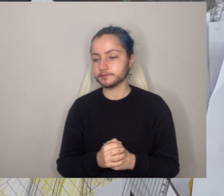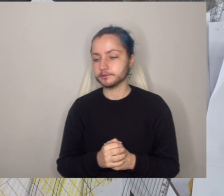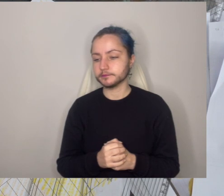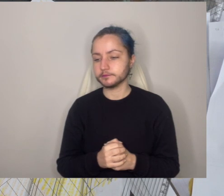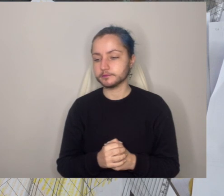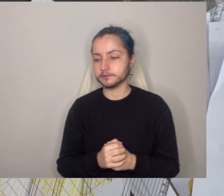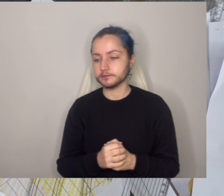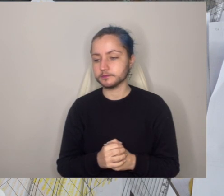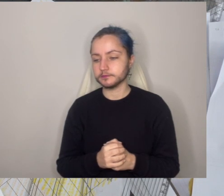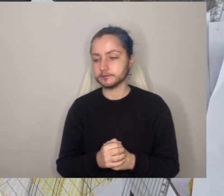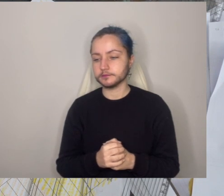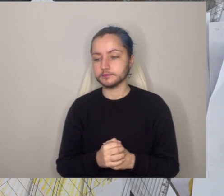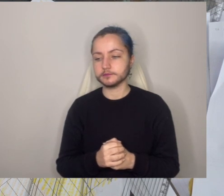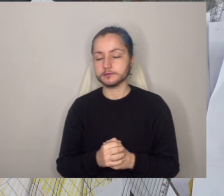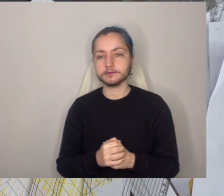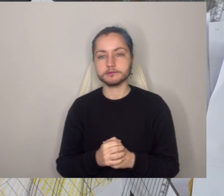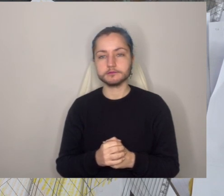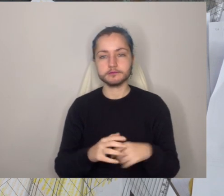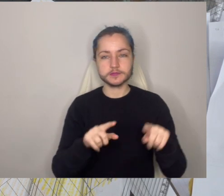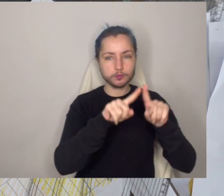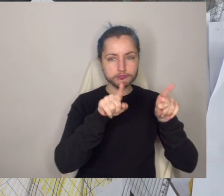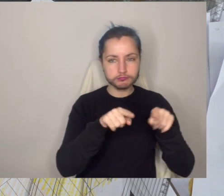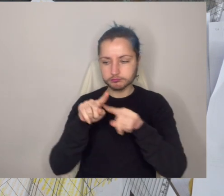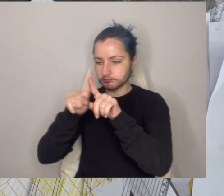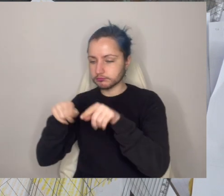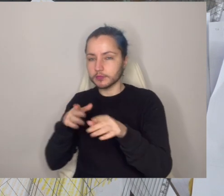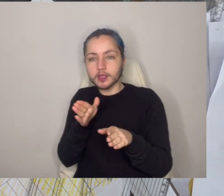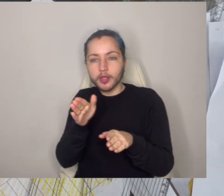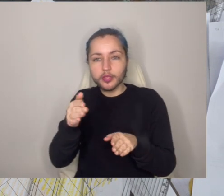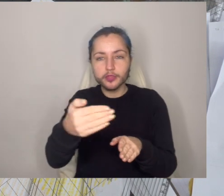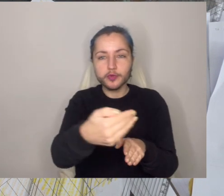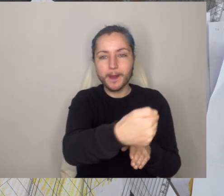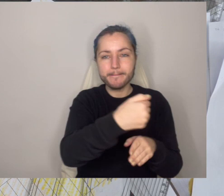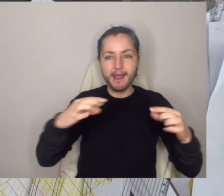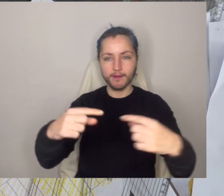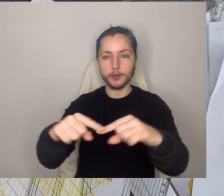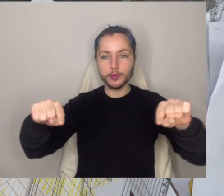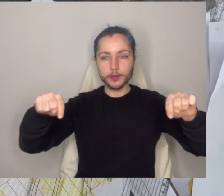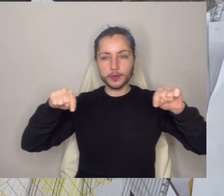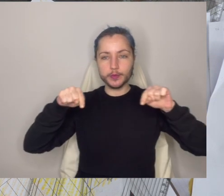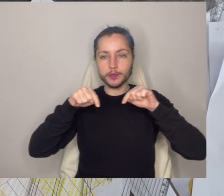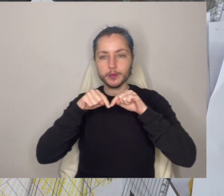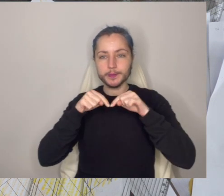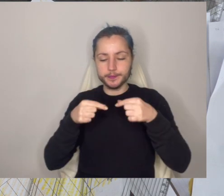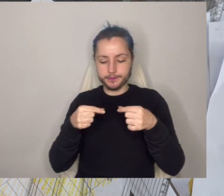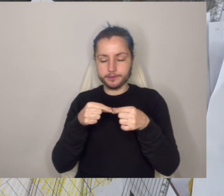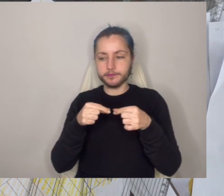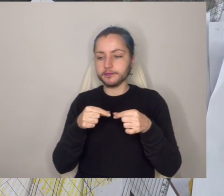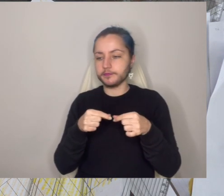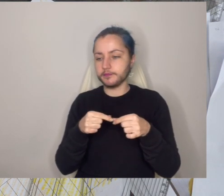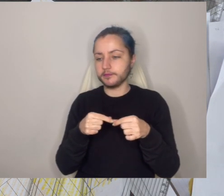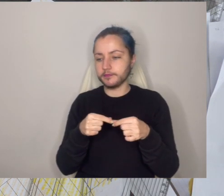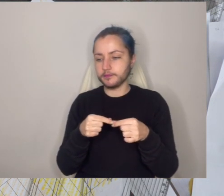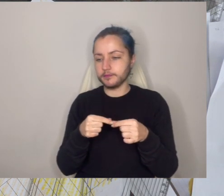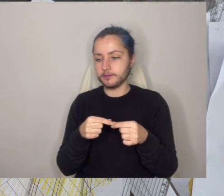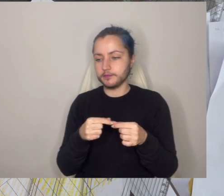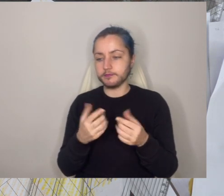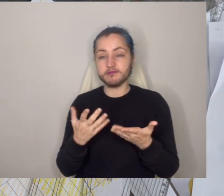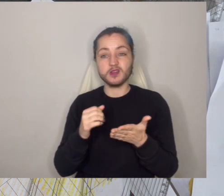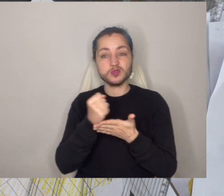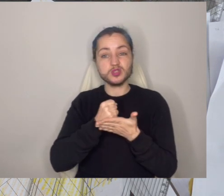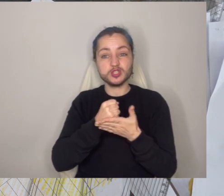2 or 4 or 6 or 8, however long you want to make it. And then to join them together, we go back to our strips that